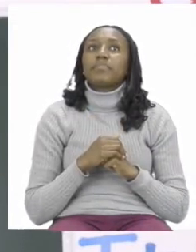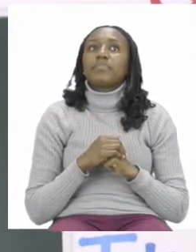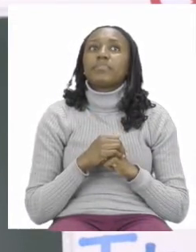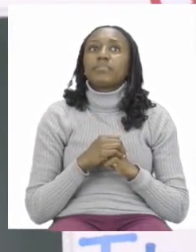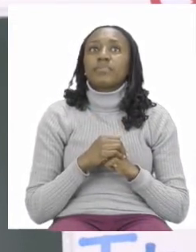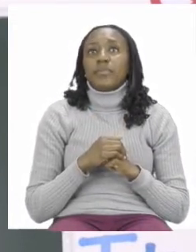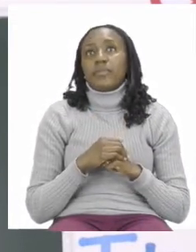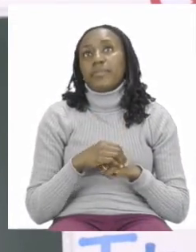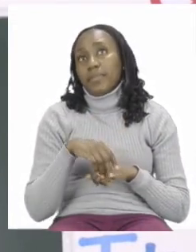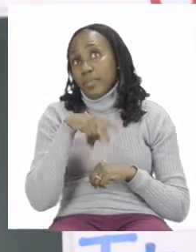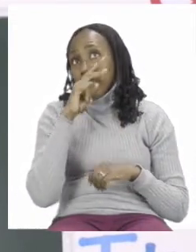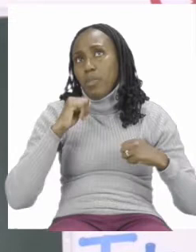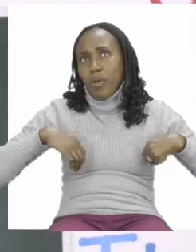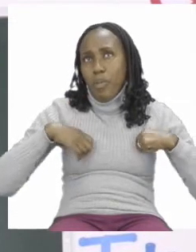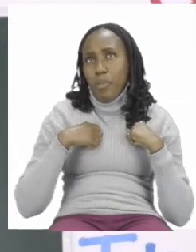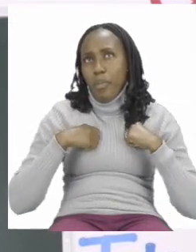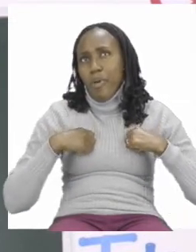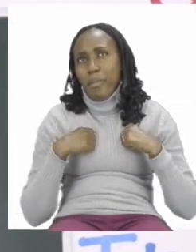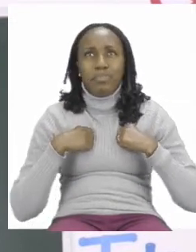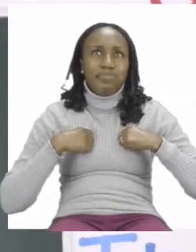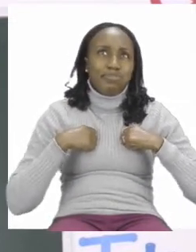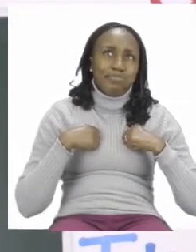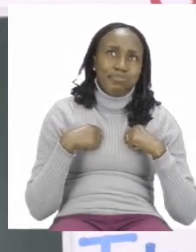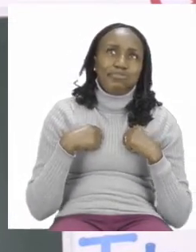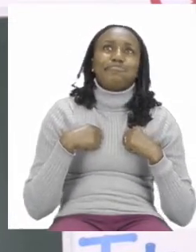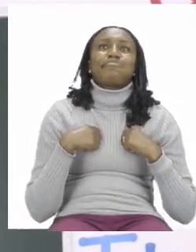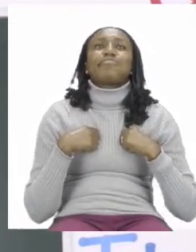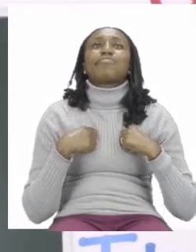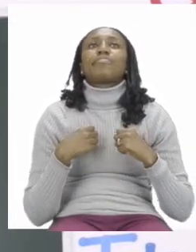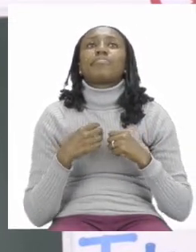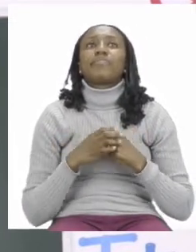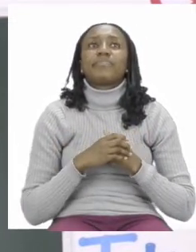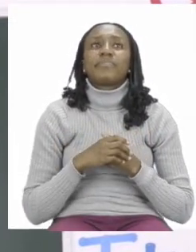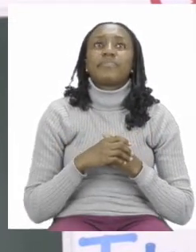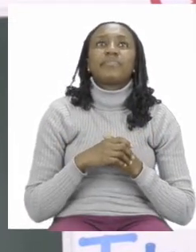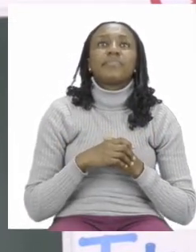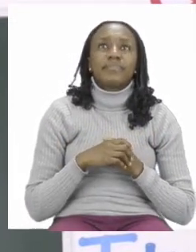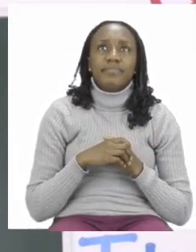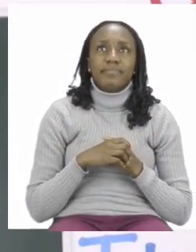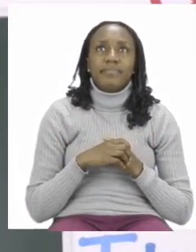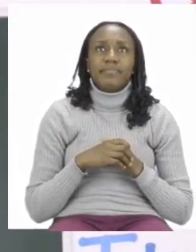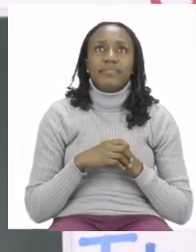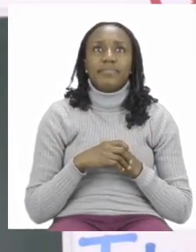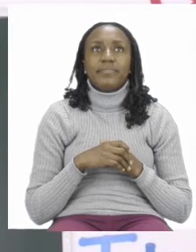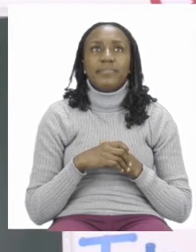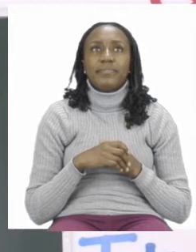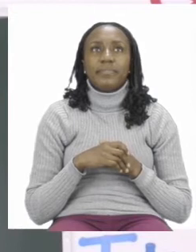quack quack here and a quack quack there, here quack, there quack, everywhere quack quack. Old MacDonald had a